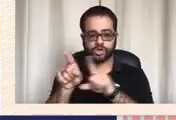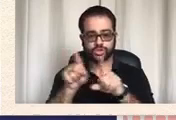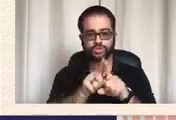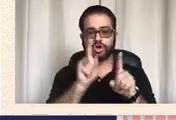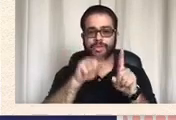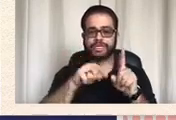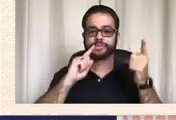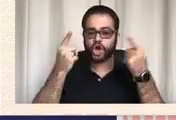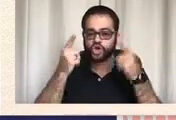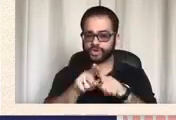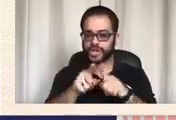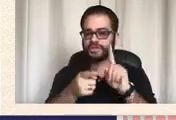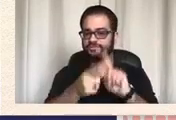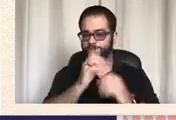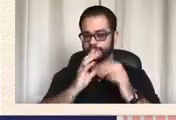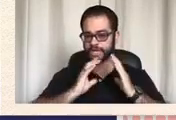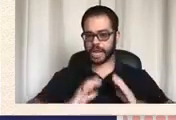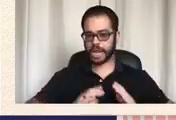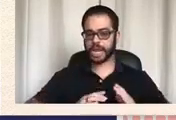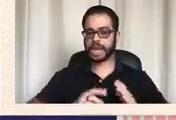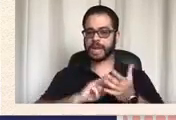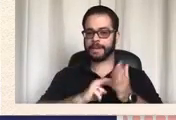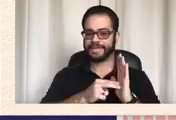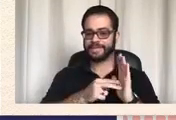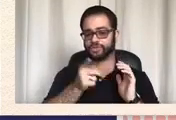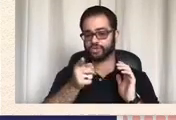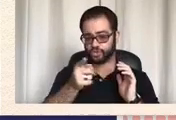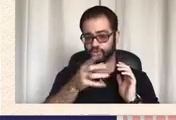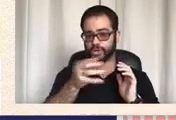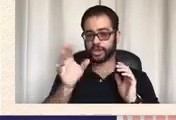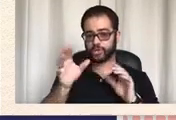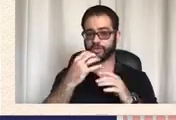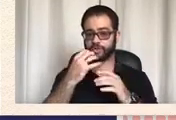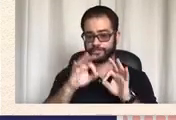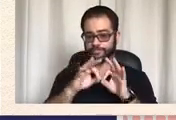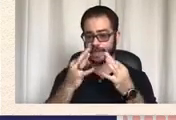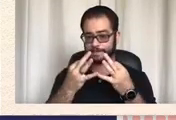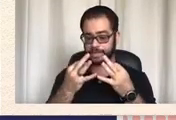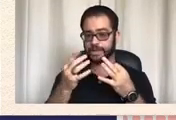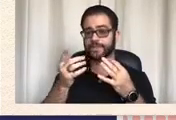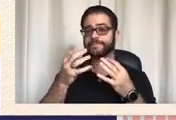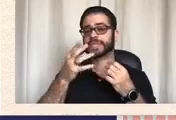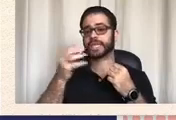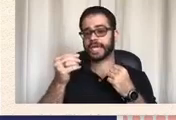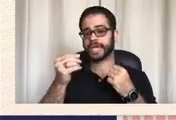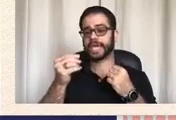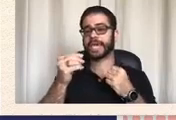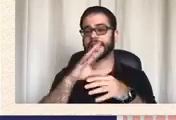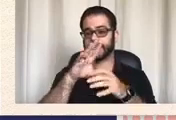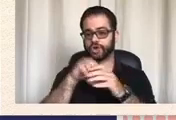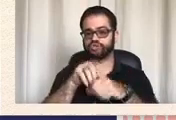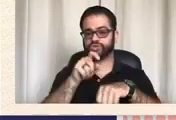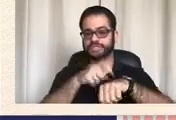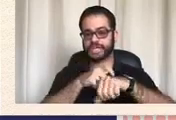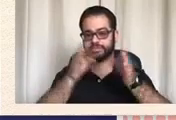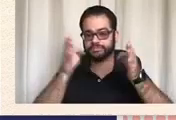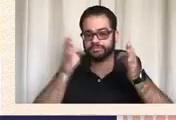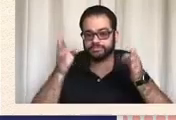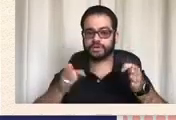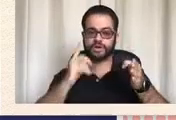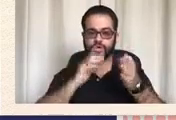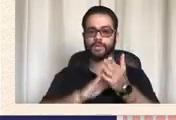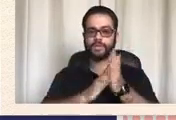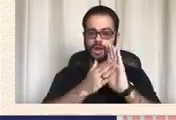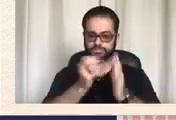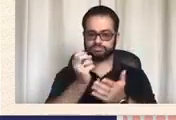other words, you or your loved one with the disability, and include the time frame for eligibility. So if it takes longer than